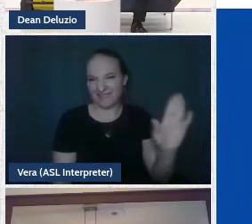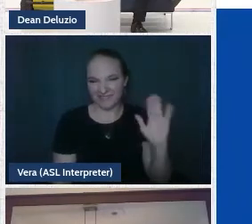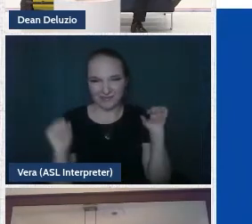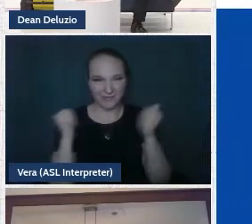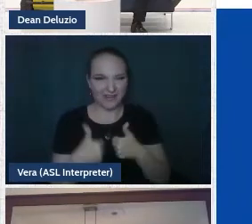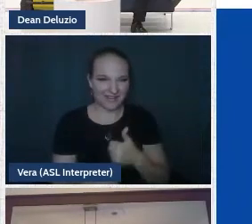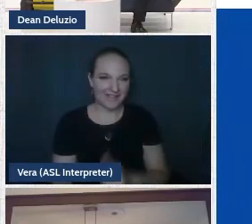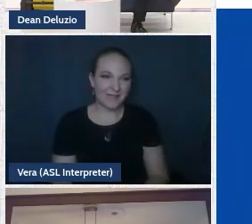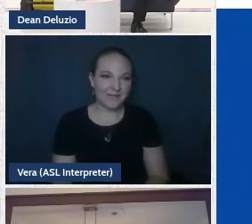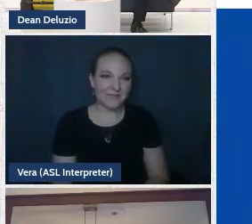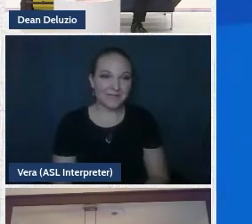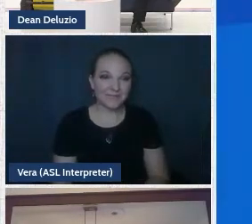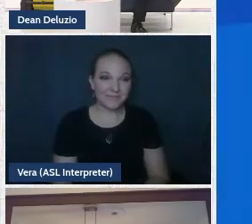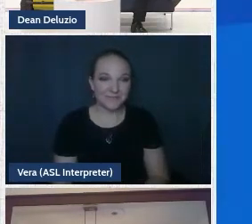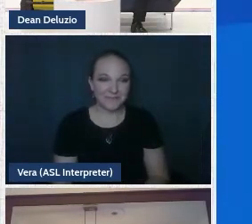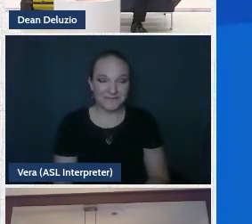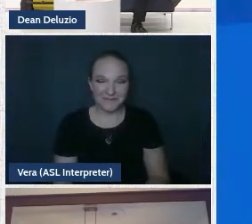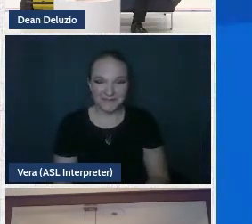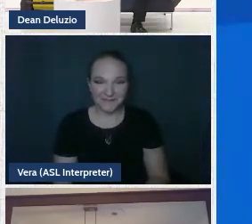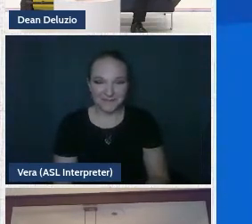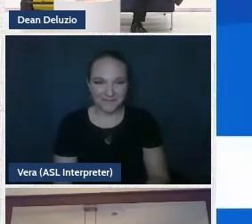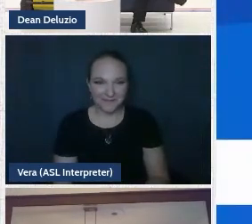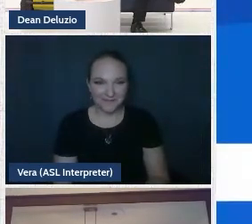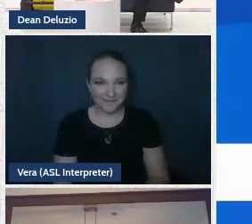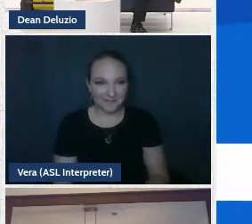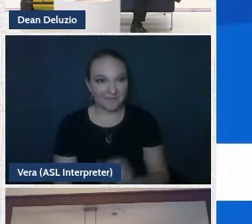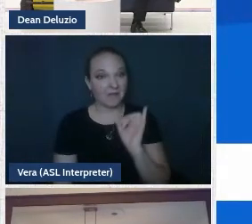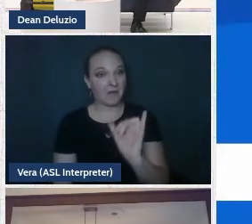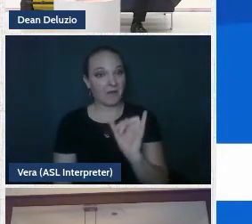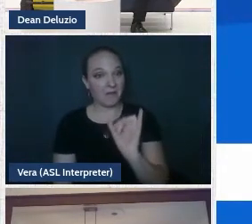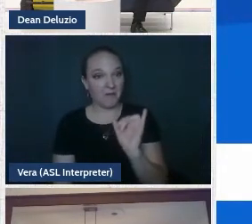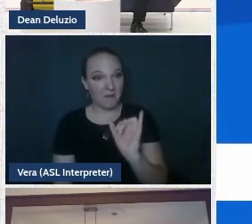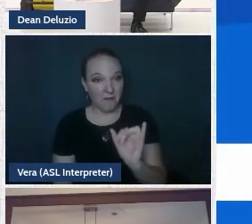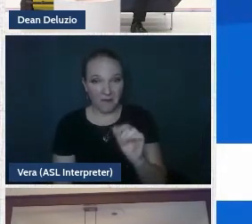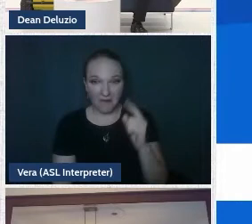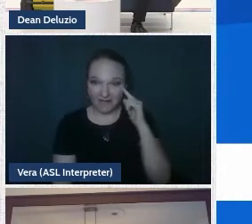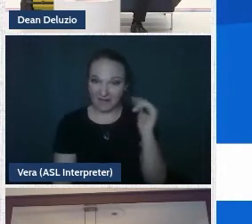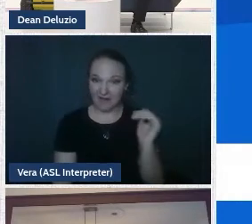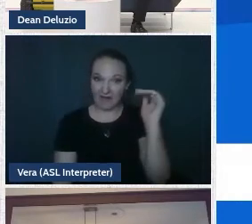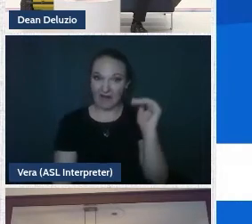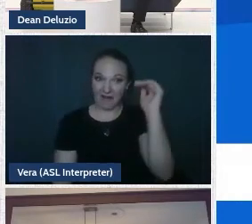All right. Oh, Gage. Wow. It's good to see our provost near the top of the